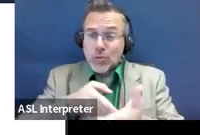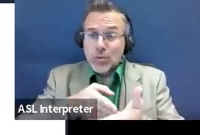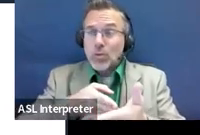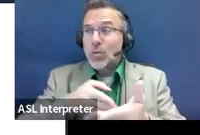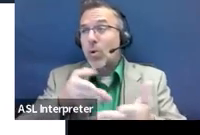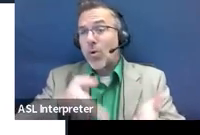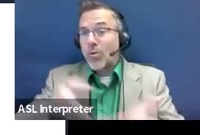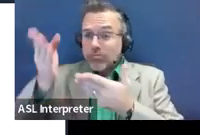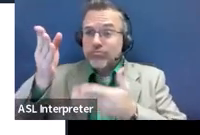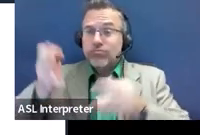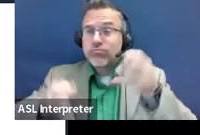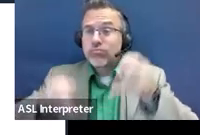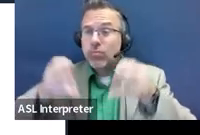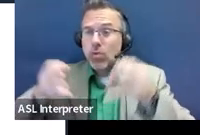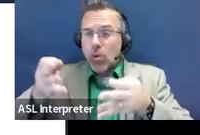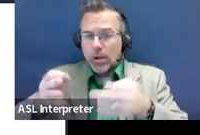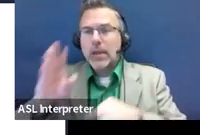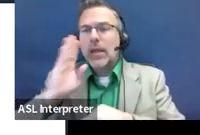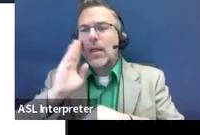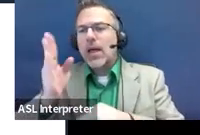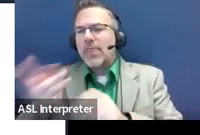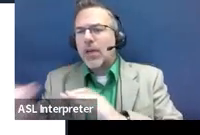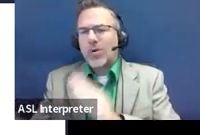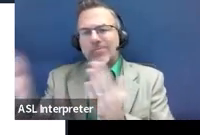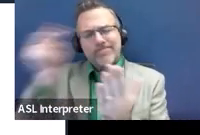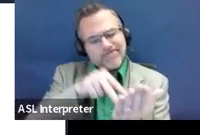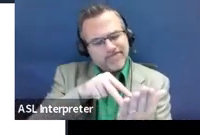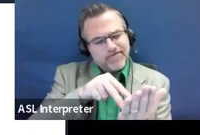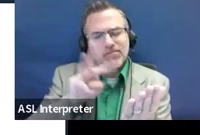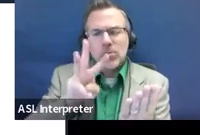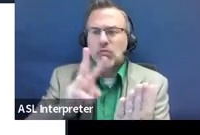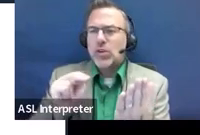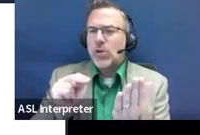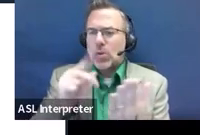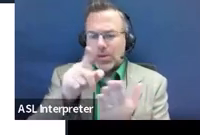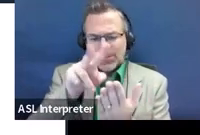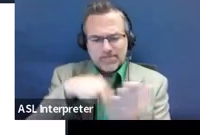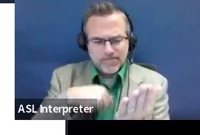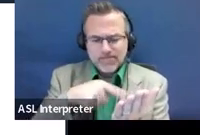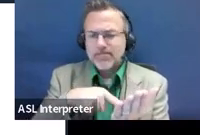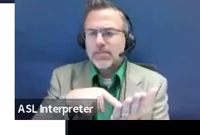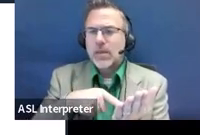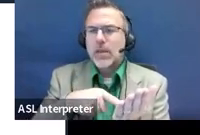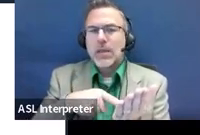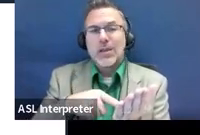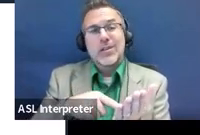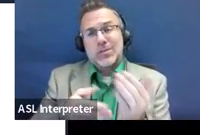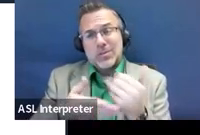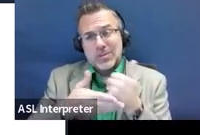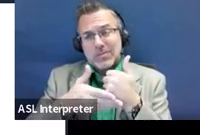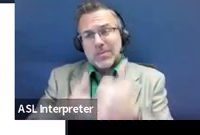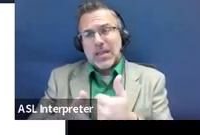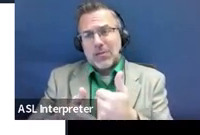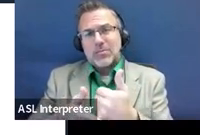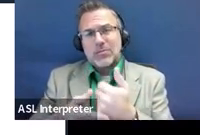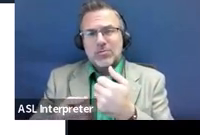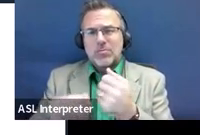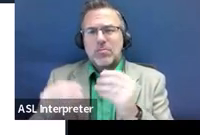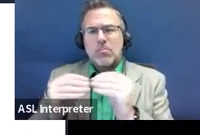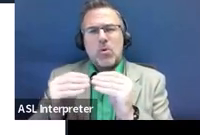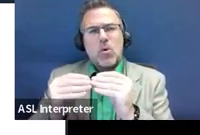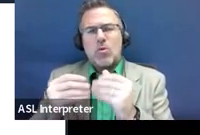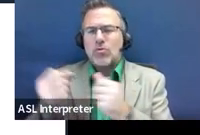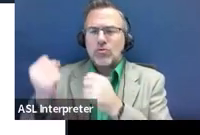up, what is documented in the written notice really helps your case